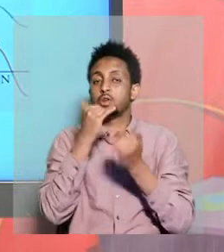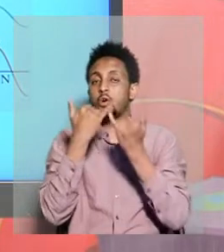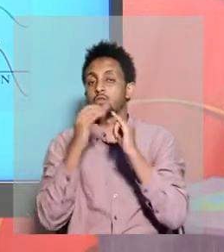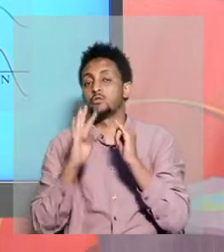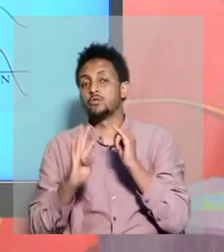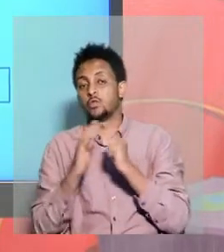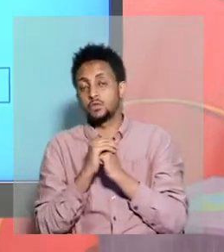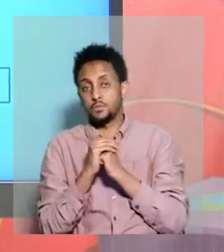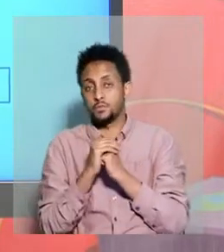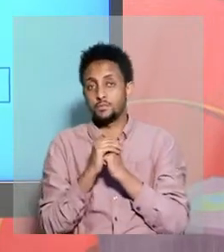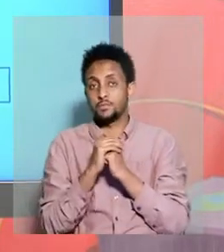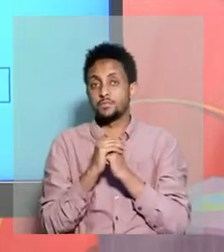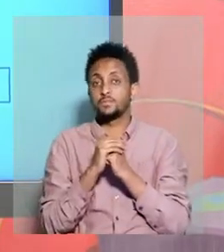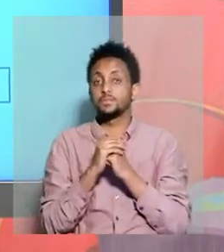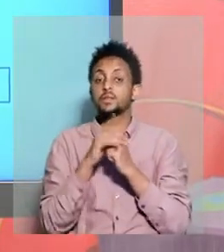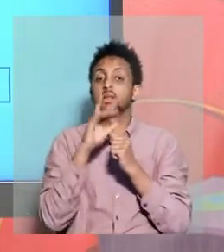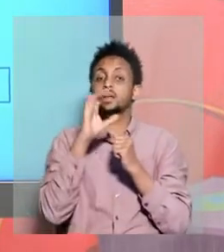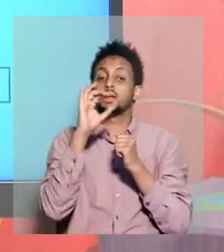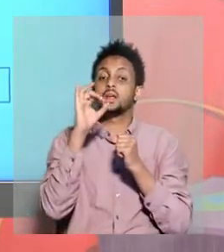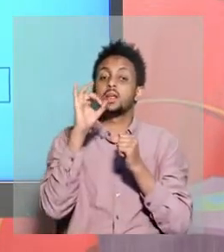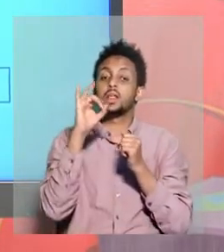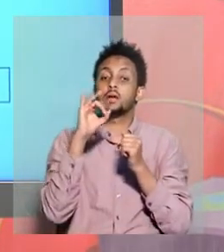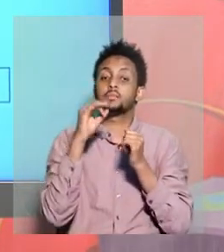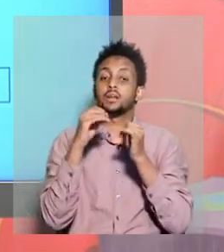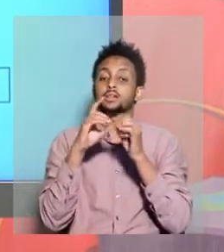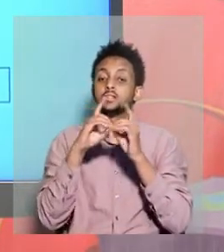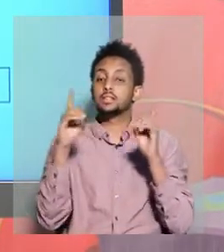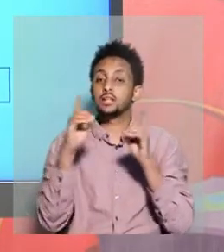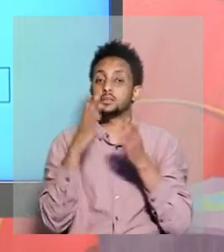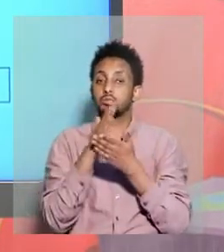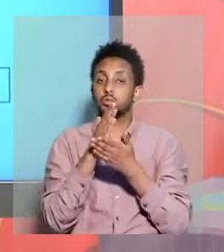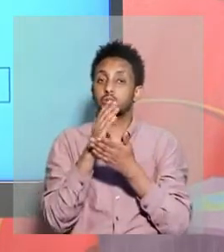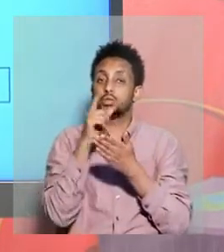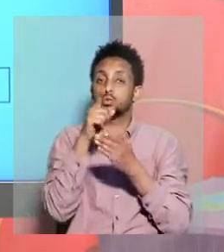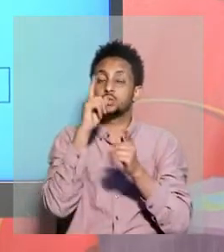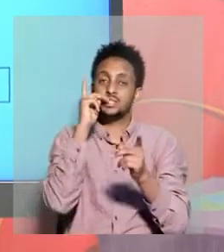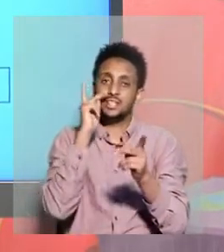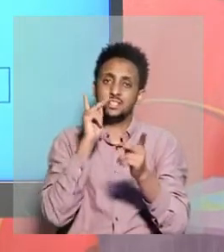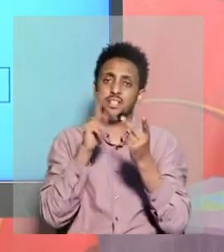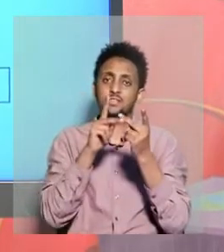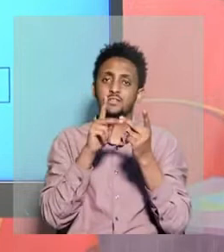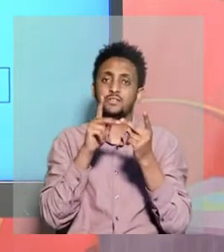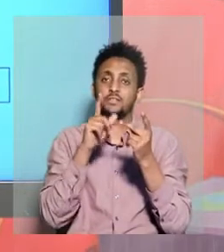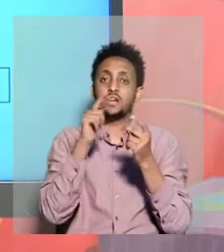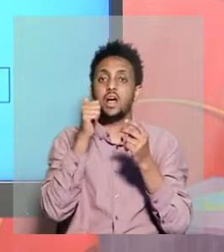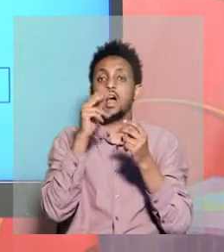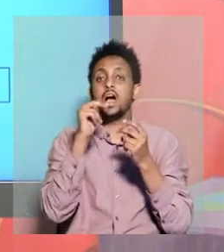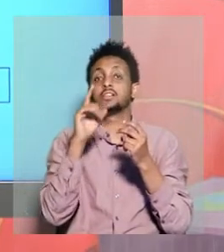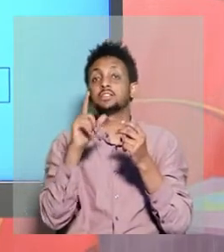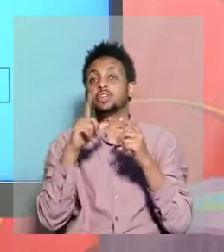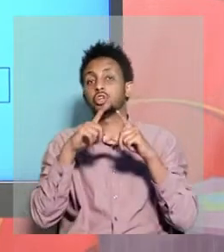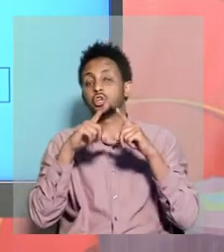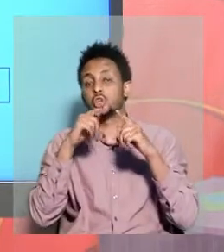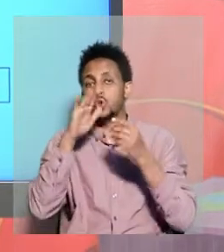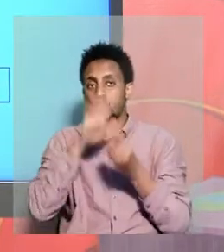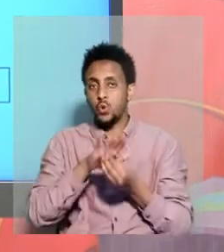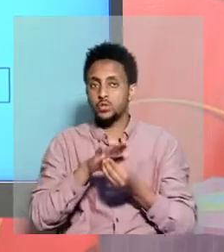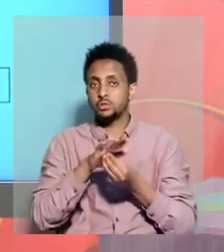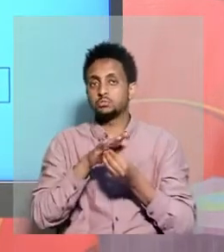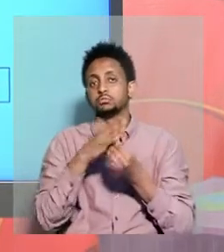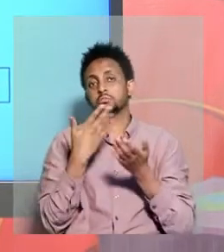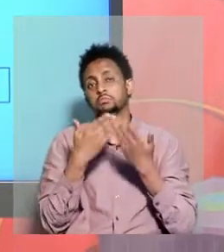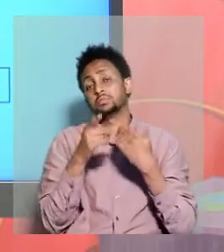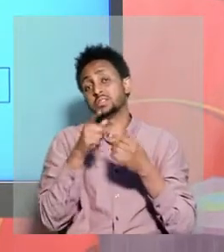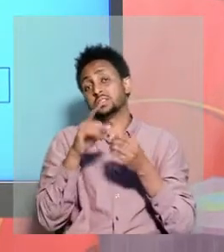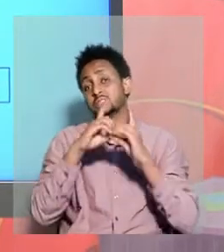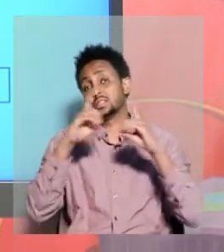4. Okay. Here lambda over 2 is the distance between 2 successive nodes, or antinodes is known to be lambda over 2, but